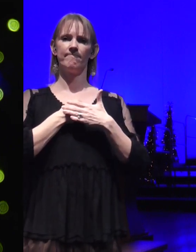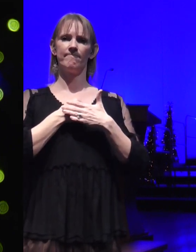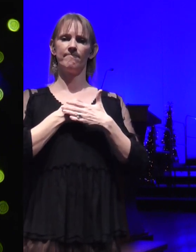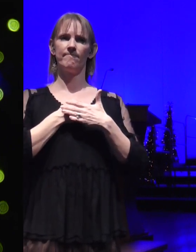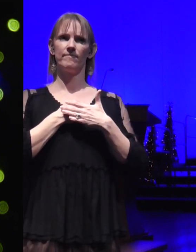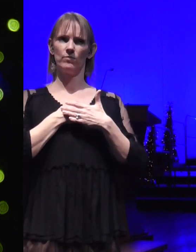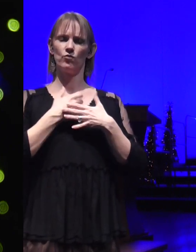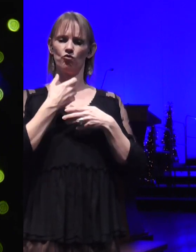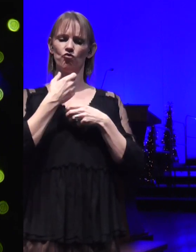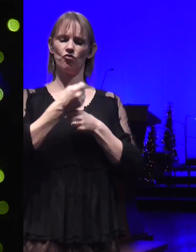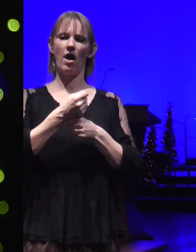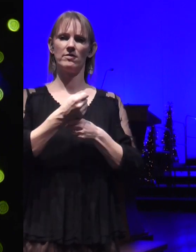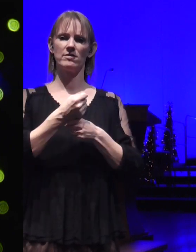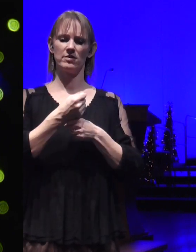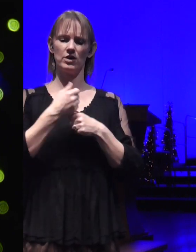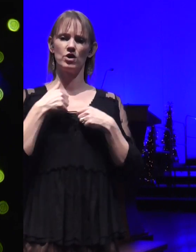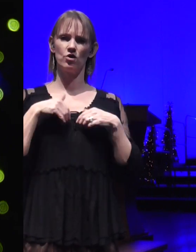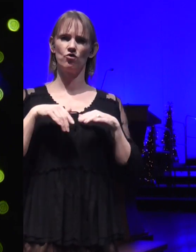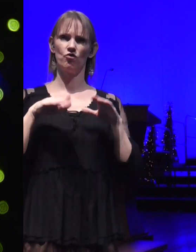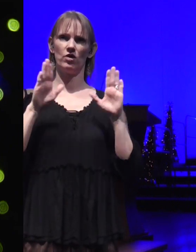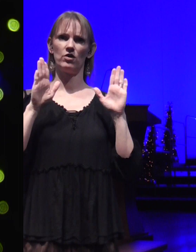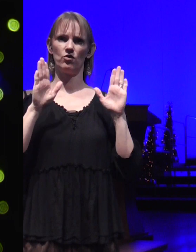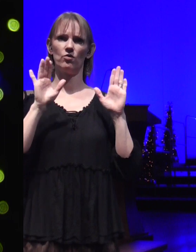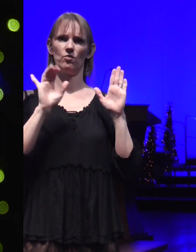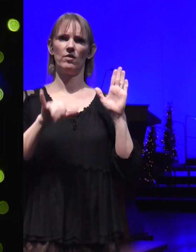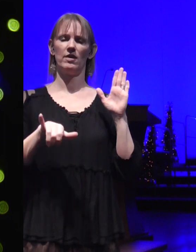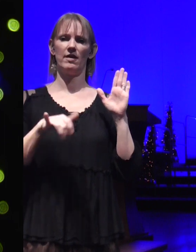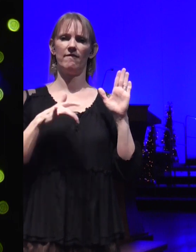it. Surrender to it.